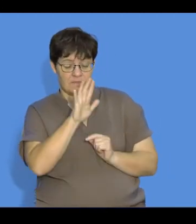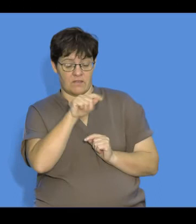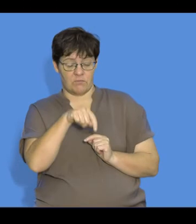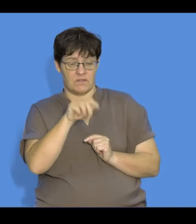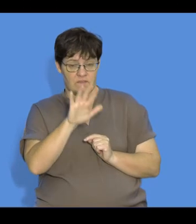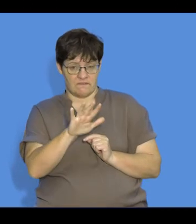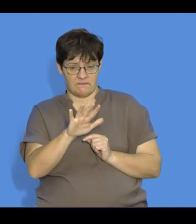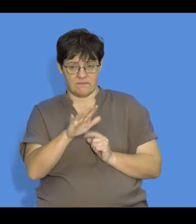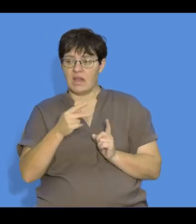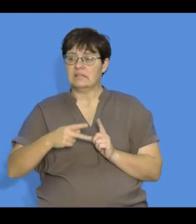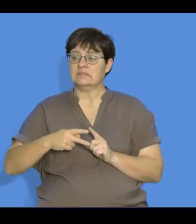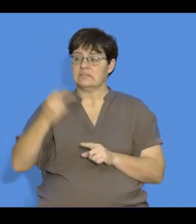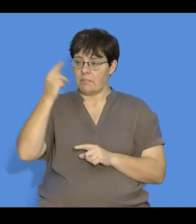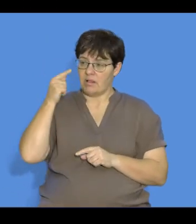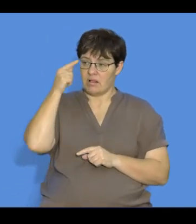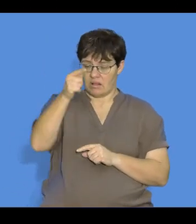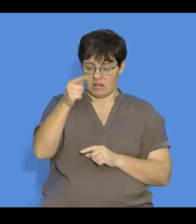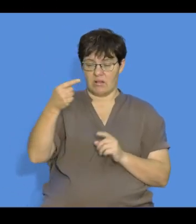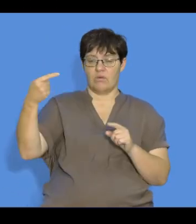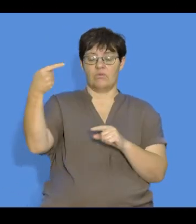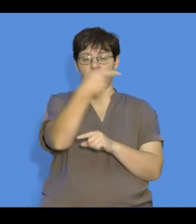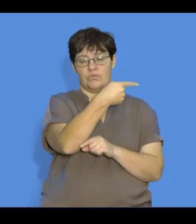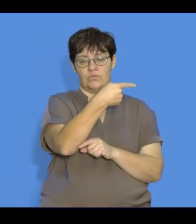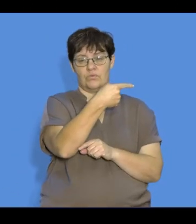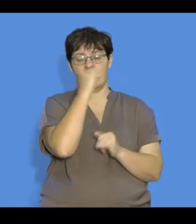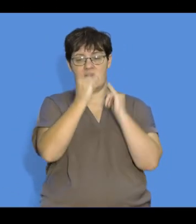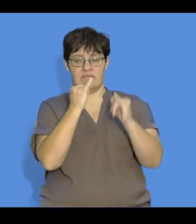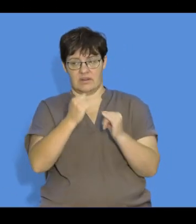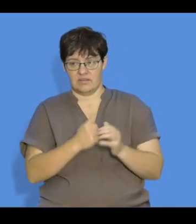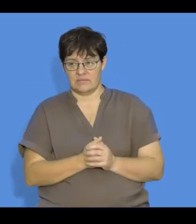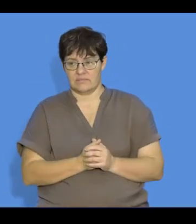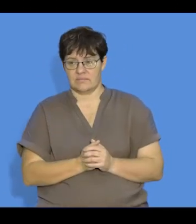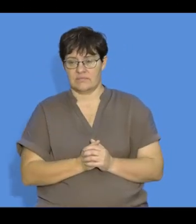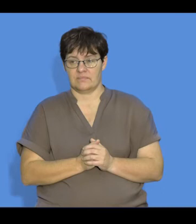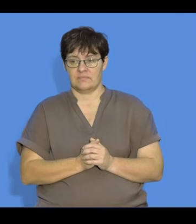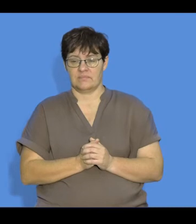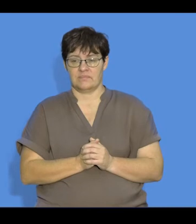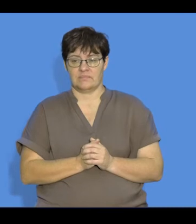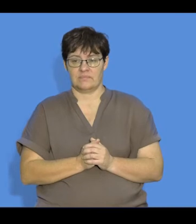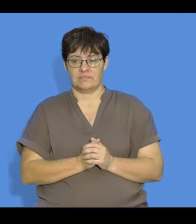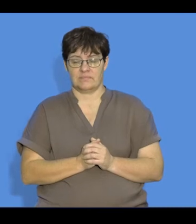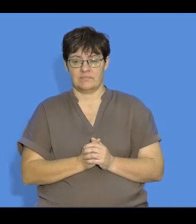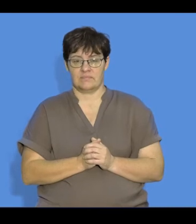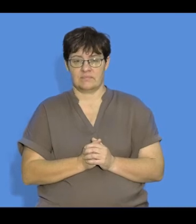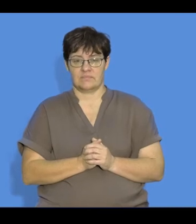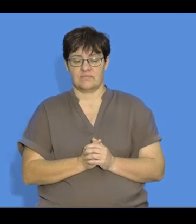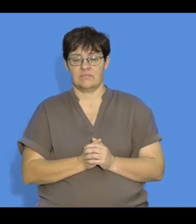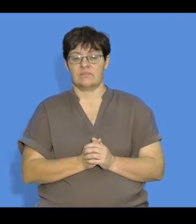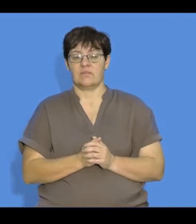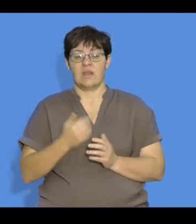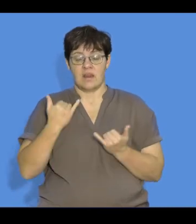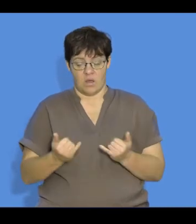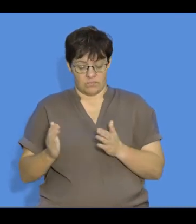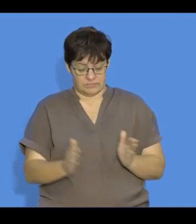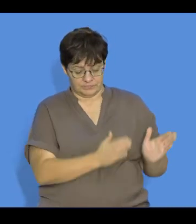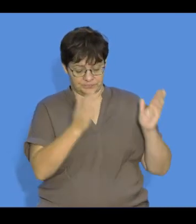double the current that goes through 11 ohms. Very, very important. Okay, now we want to calculate the internal resistance of